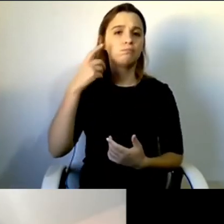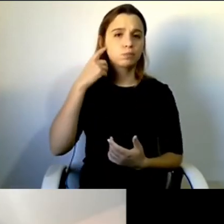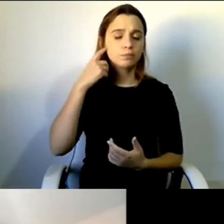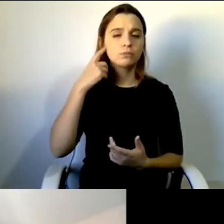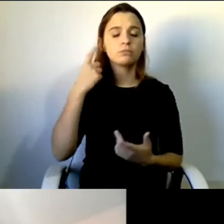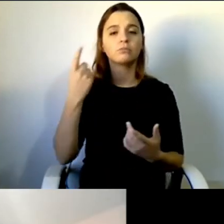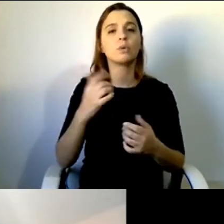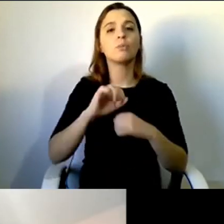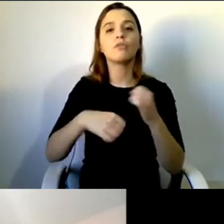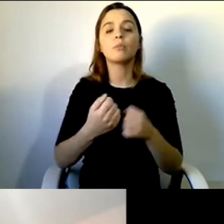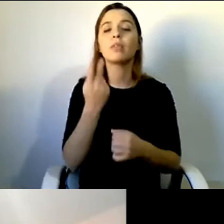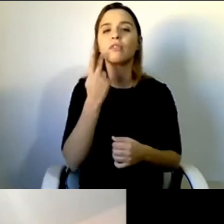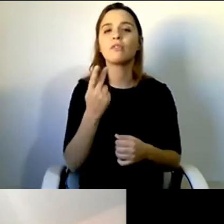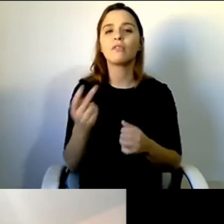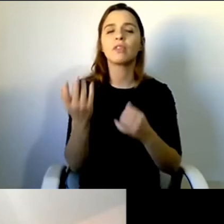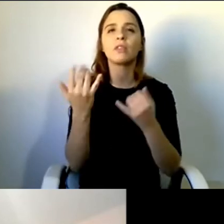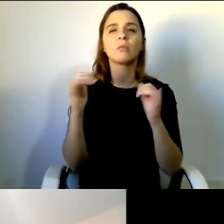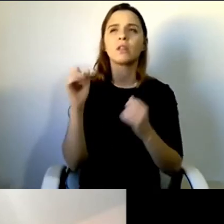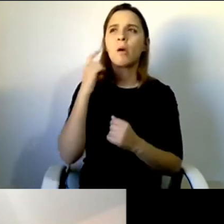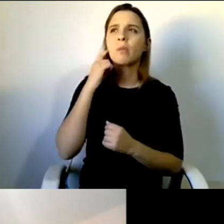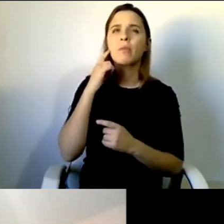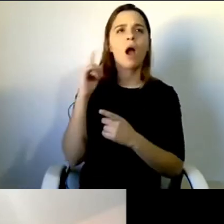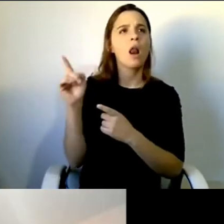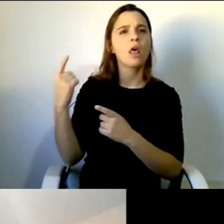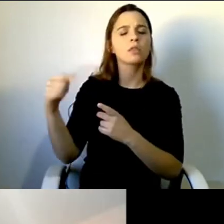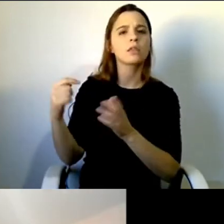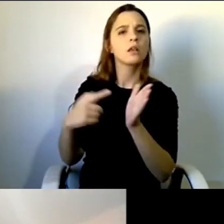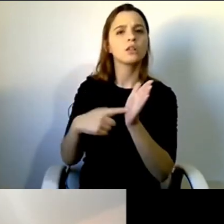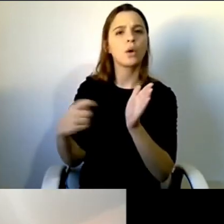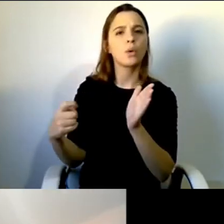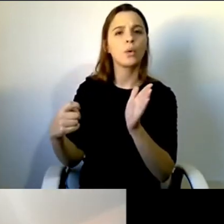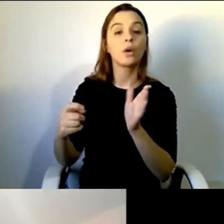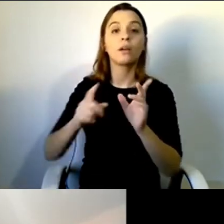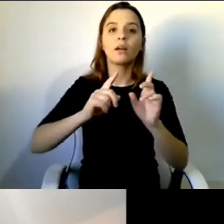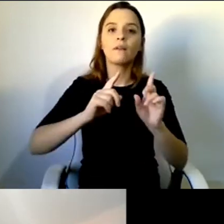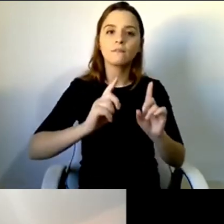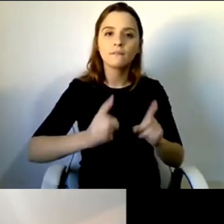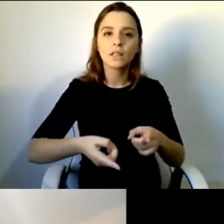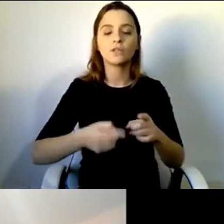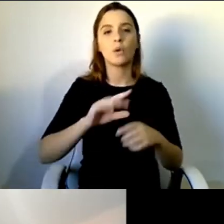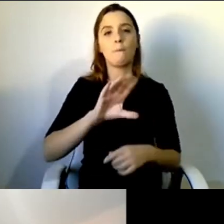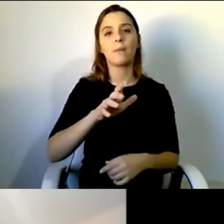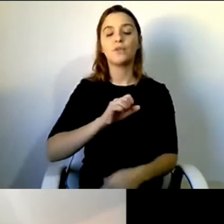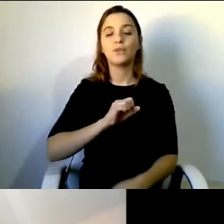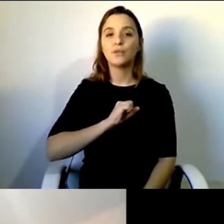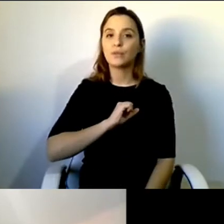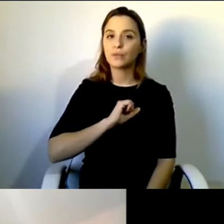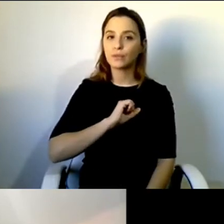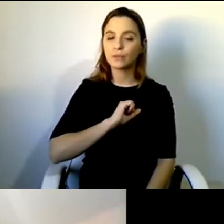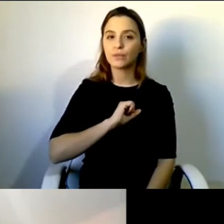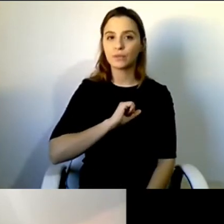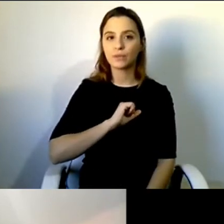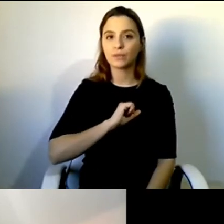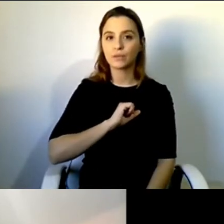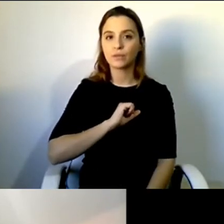very beginning of my country moving out of the communist regime, which happened